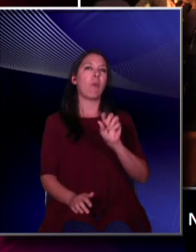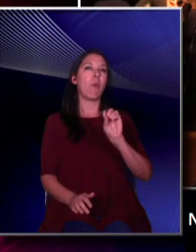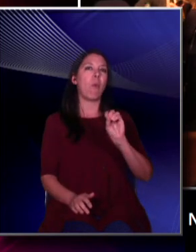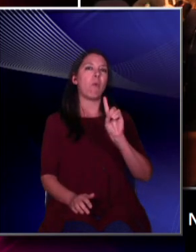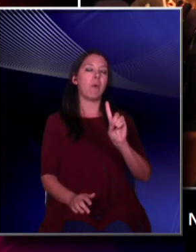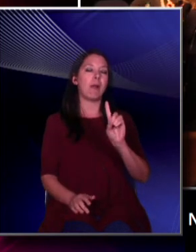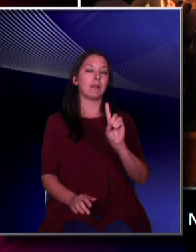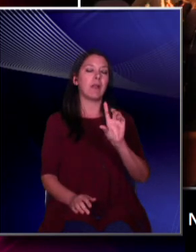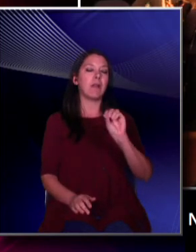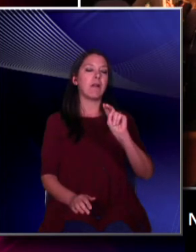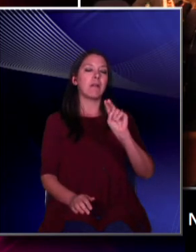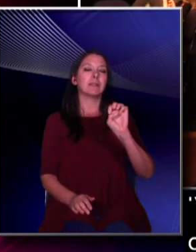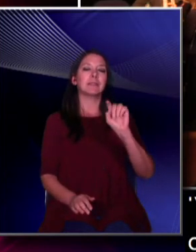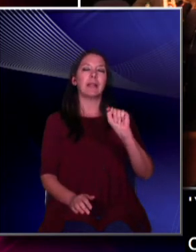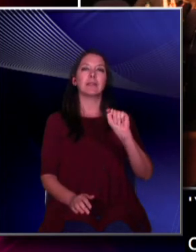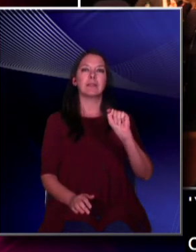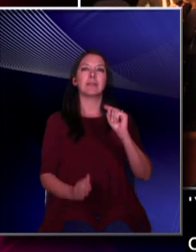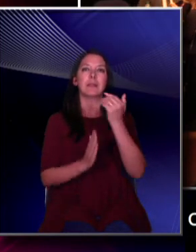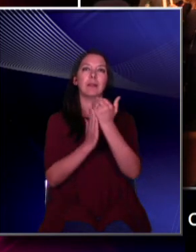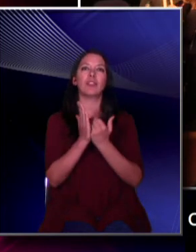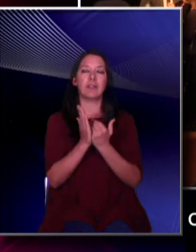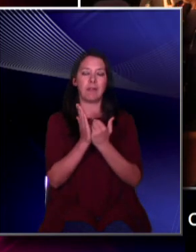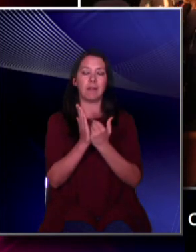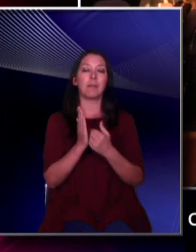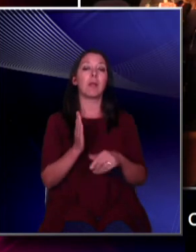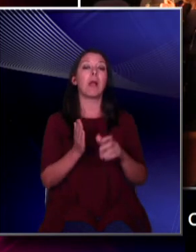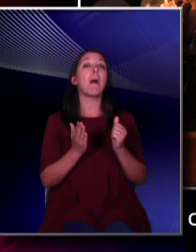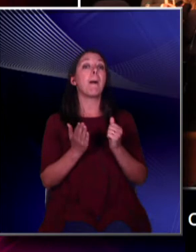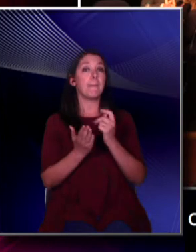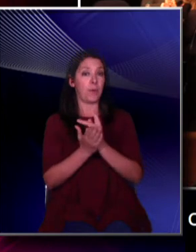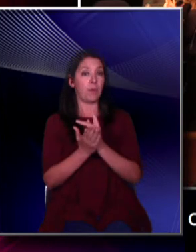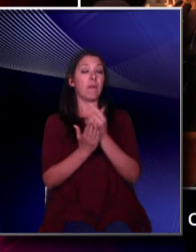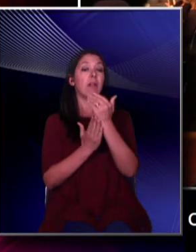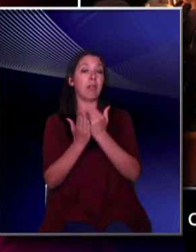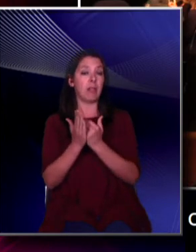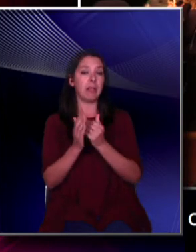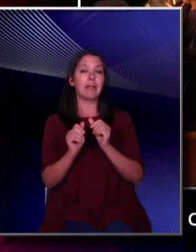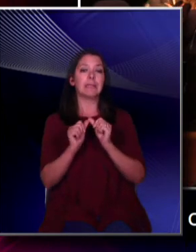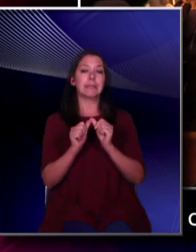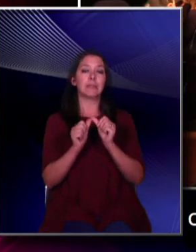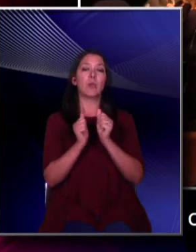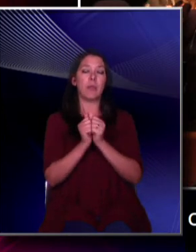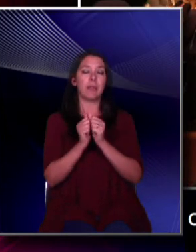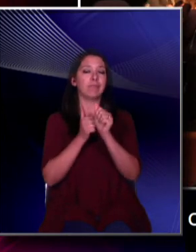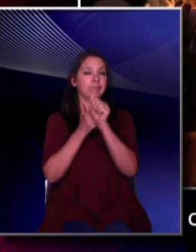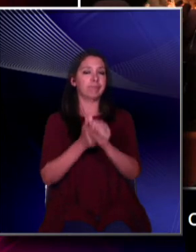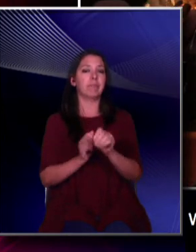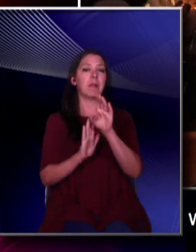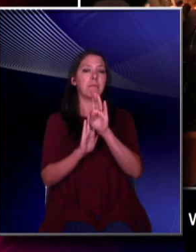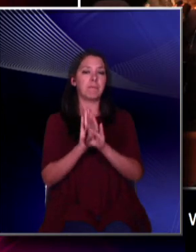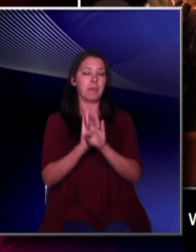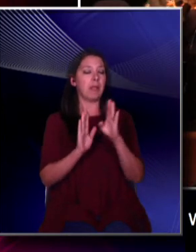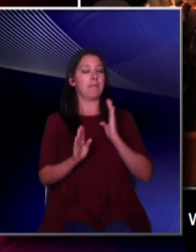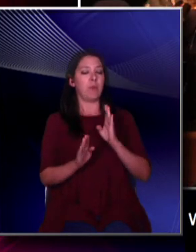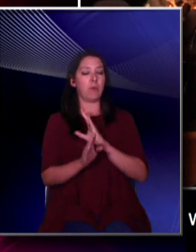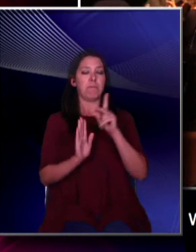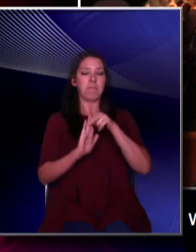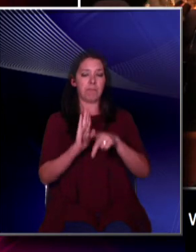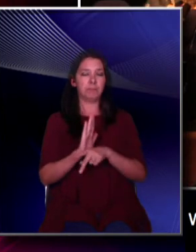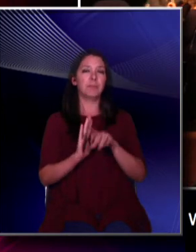2.01, consent agenda item. Approval of consent agenda items consistent with board policy include items 3.01,